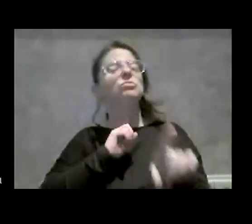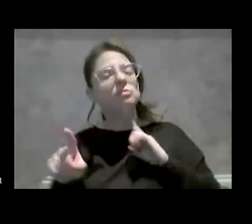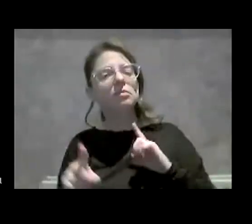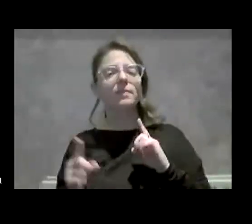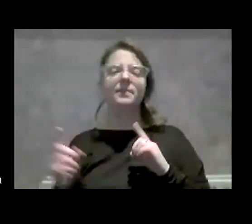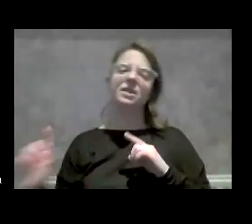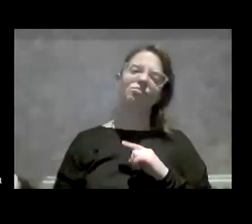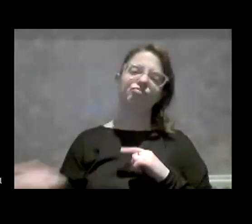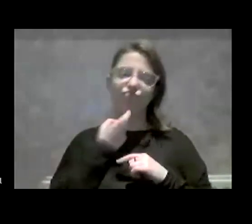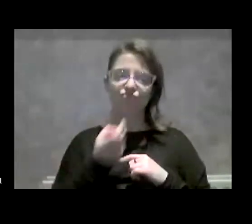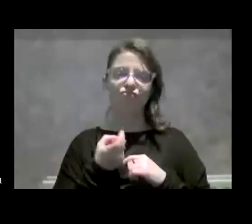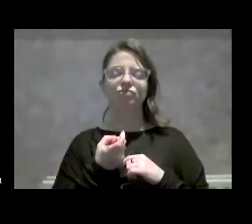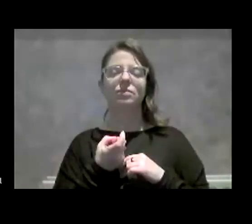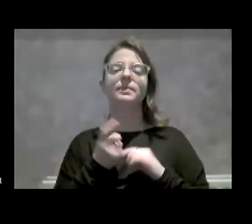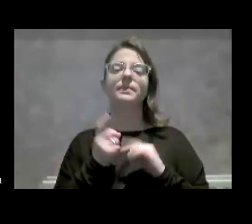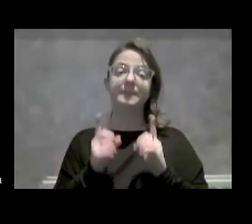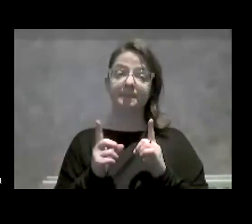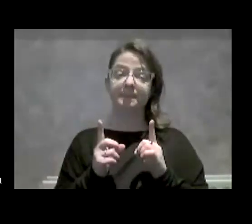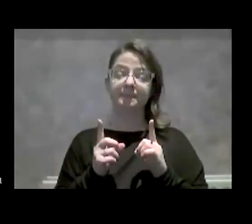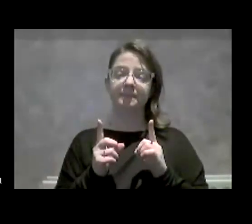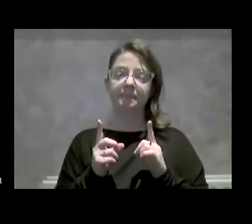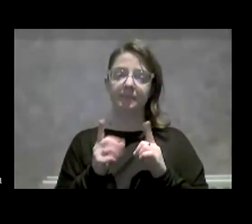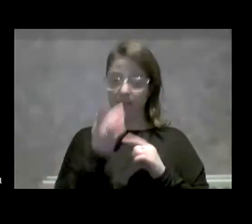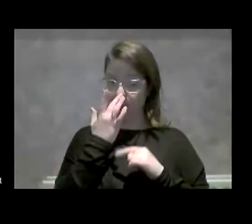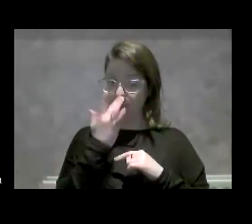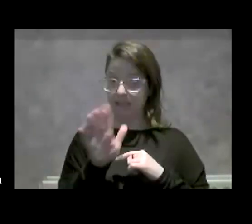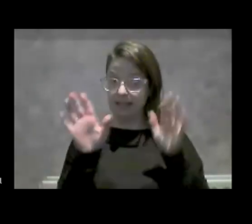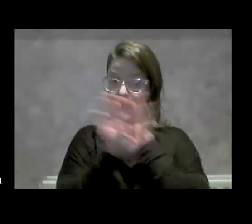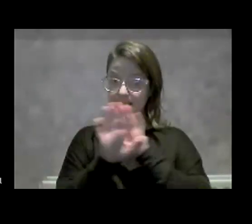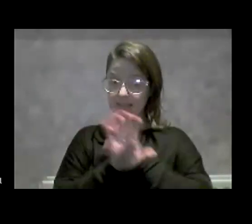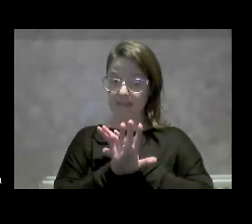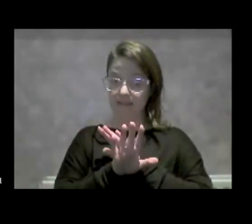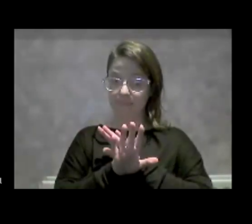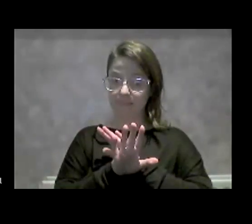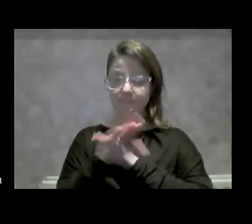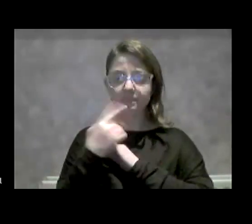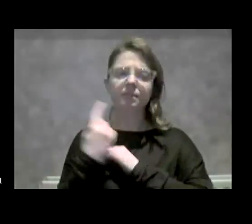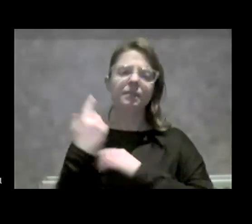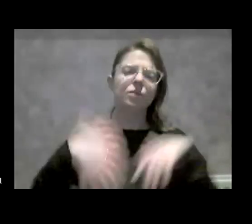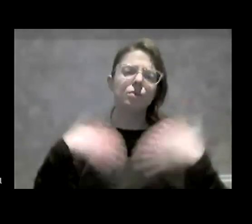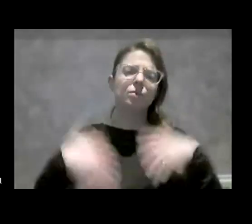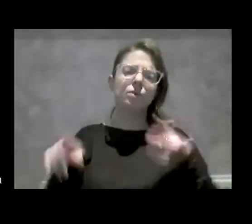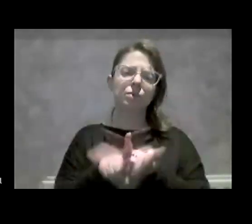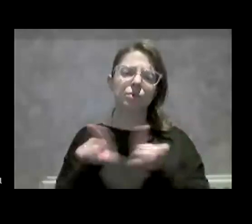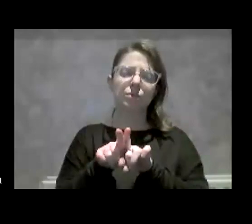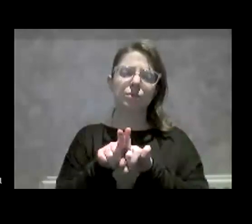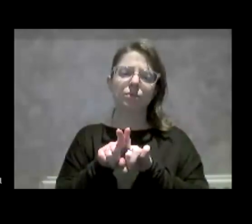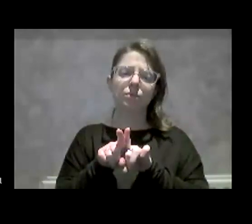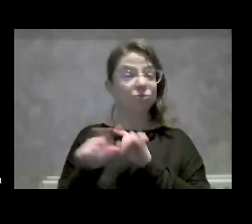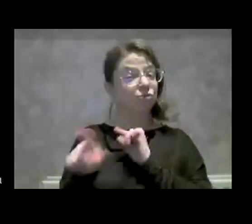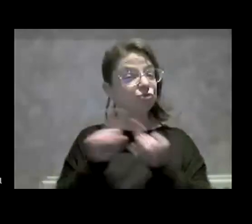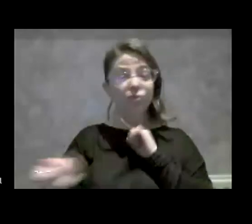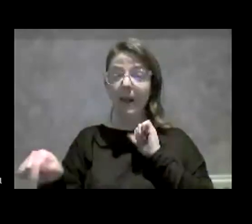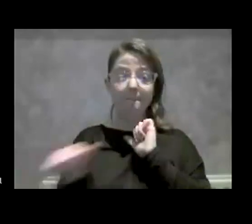is brash, but she's pretending. She is wounded too and did the best